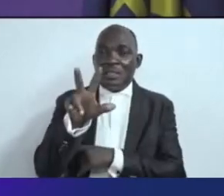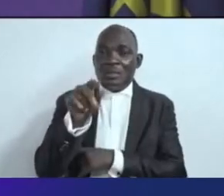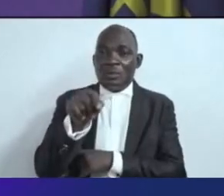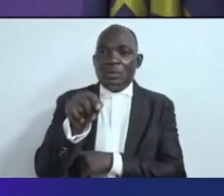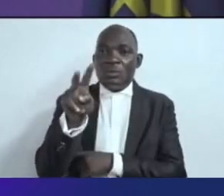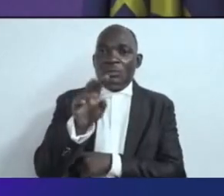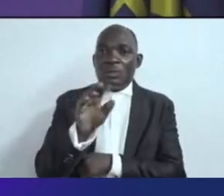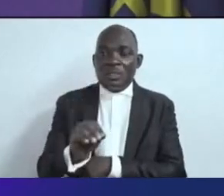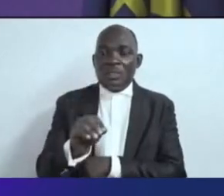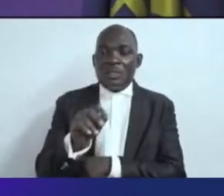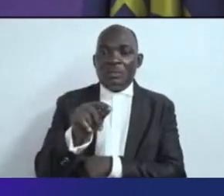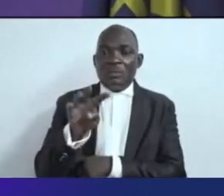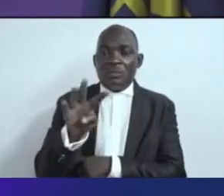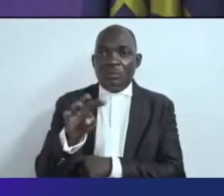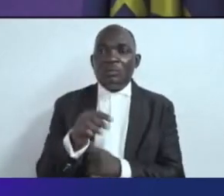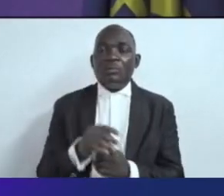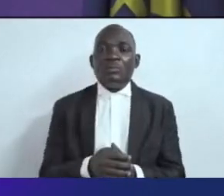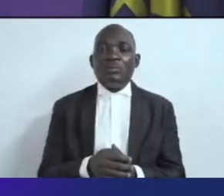3.2% for